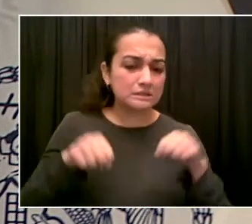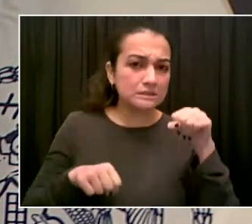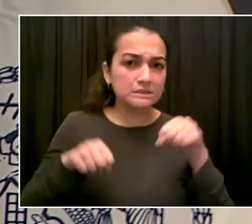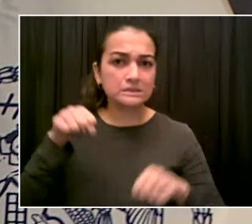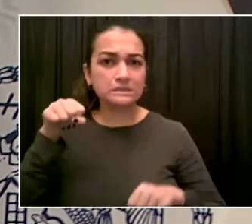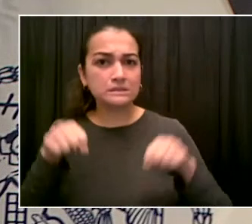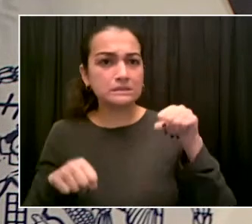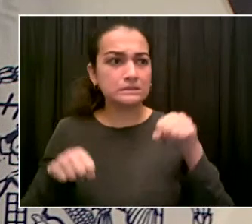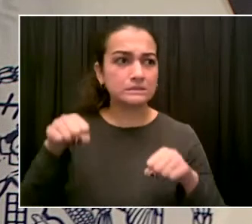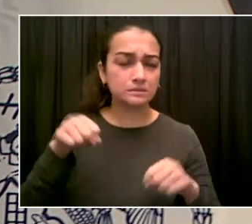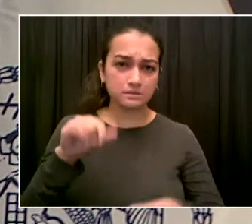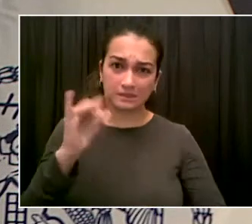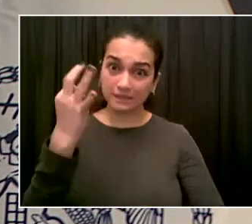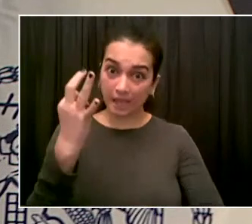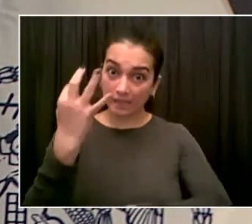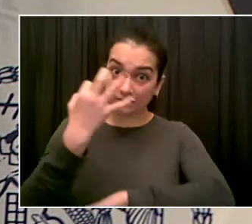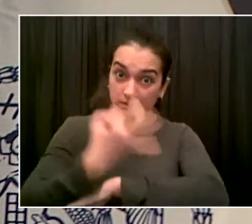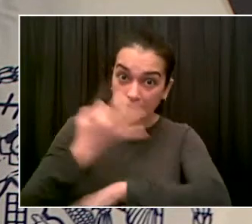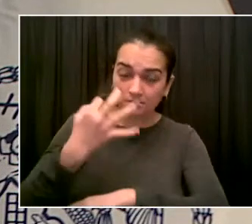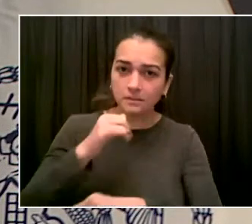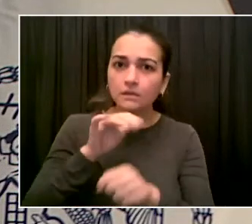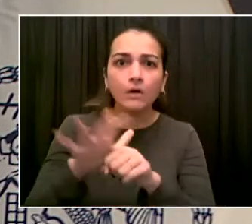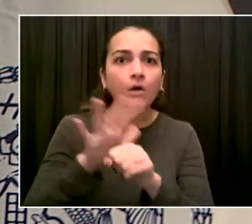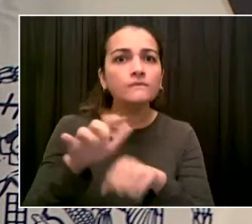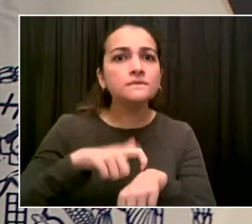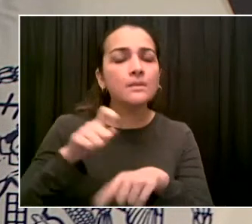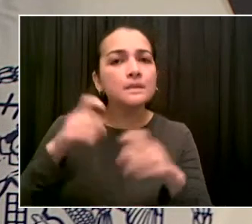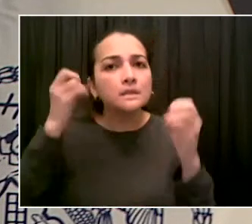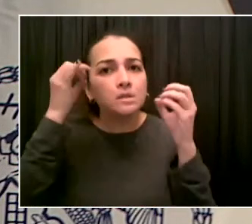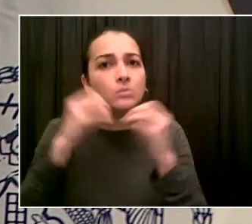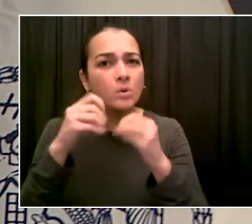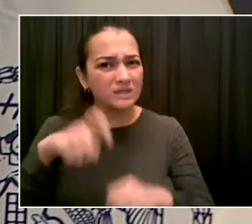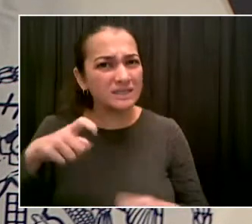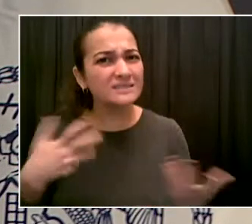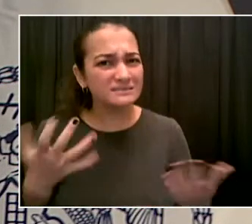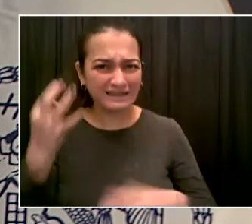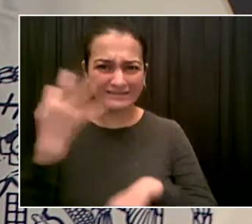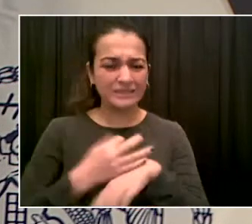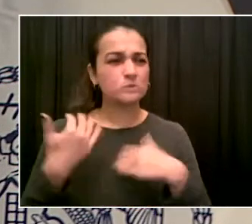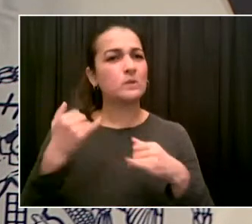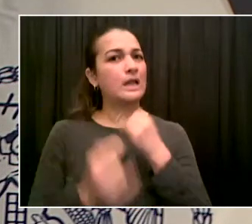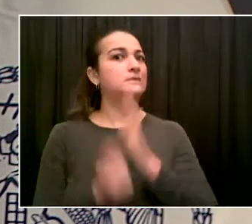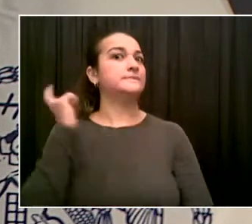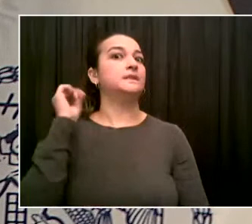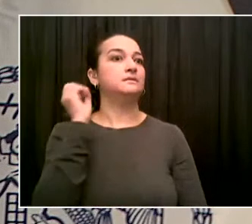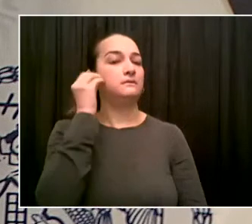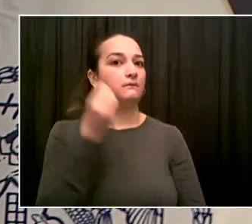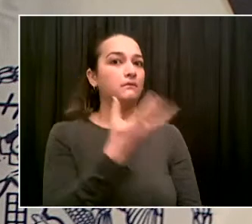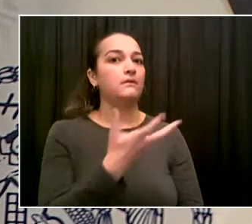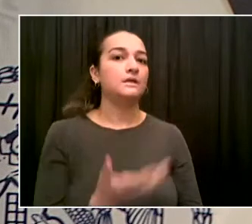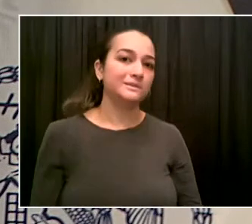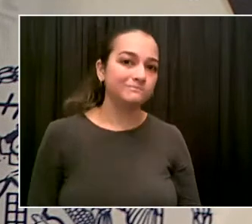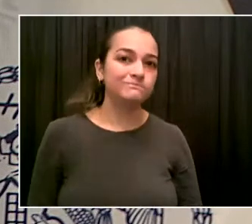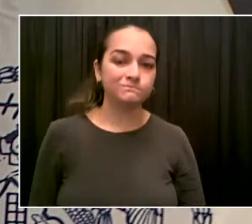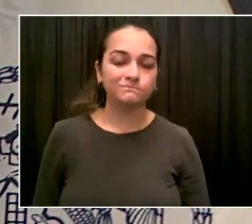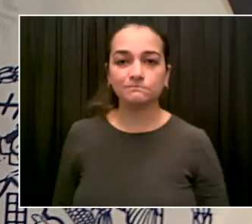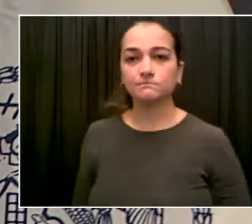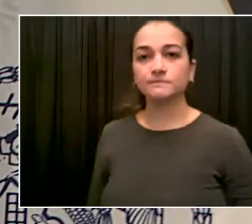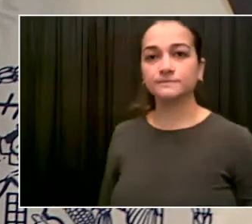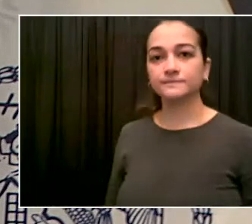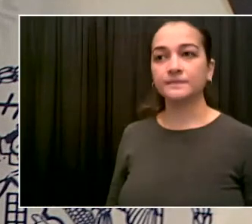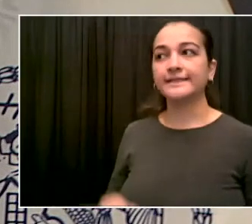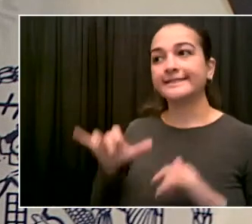and I'll turn to Commissioner Nigro after. I mean, right now, again, among firefighters, 77% have